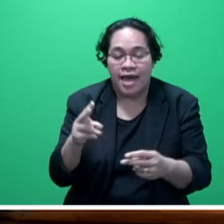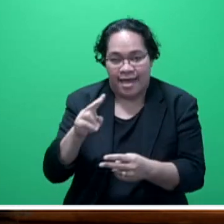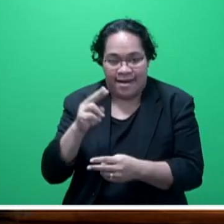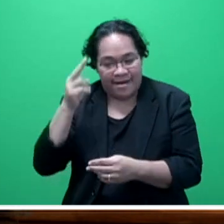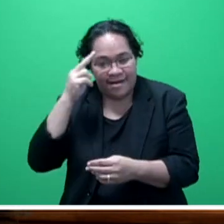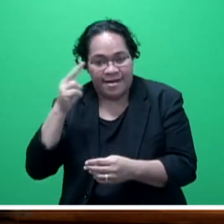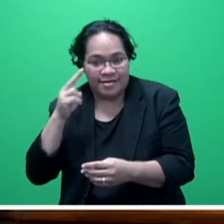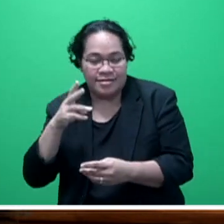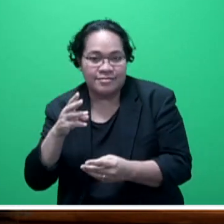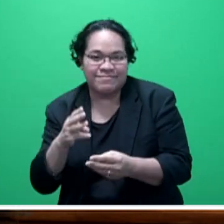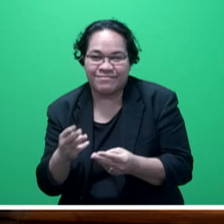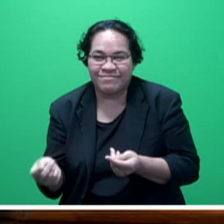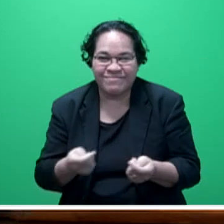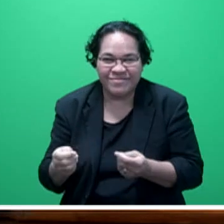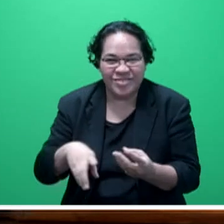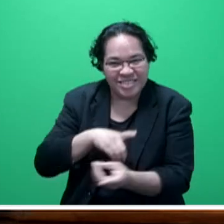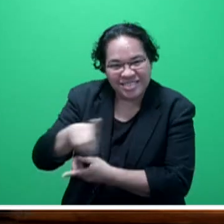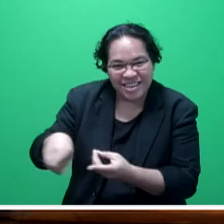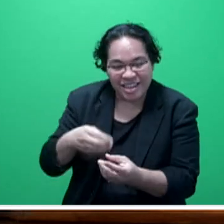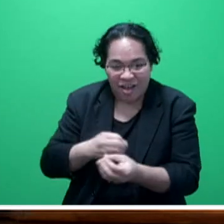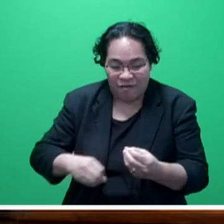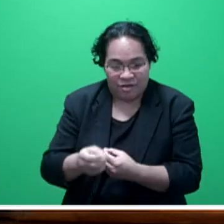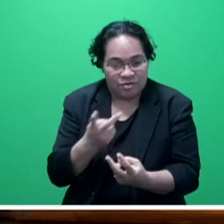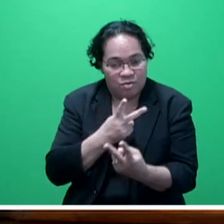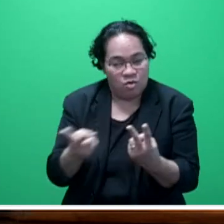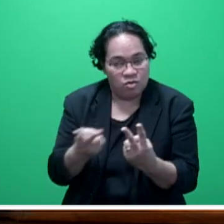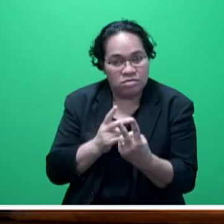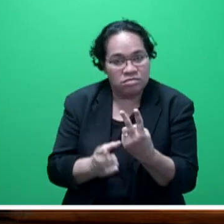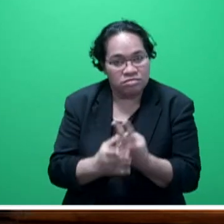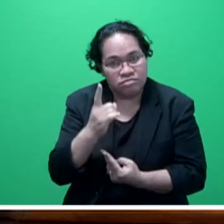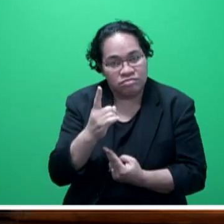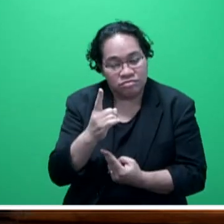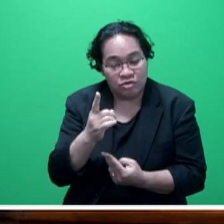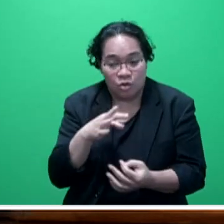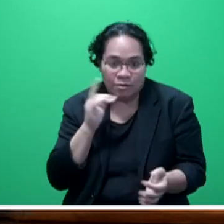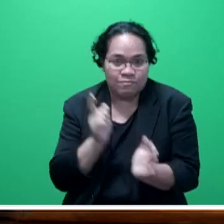Management Office. This will obviously bring about efficiency